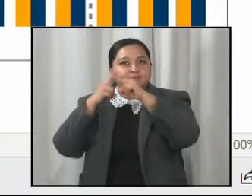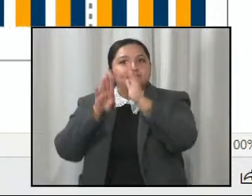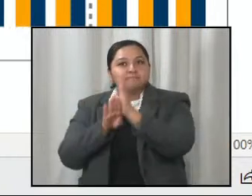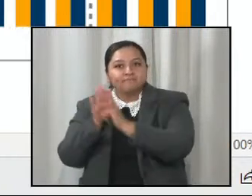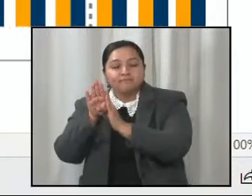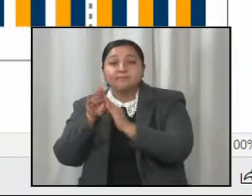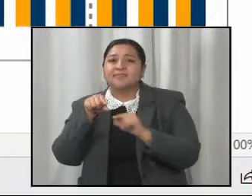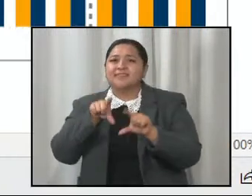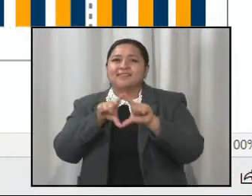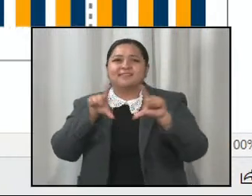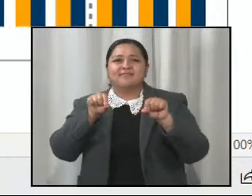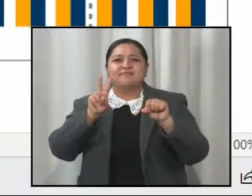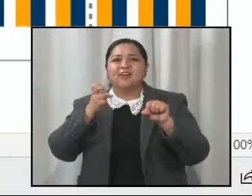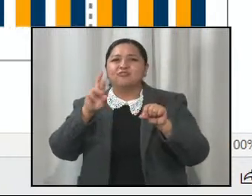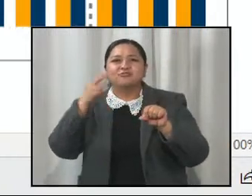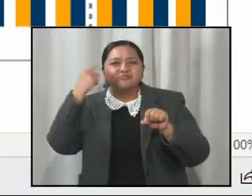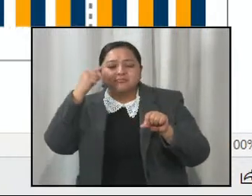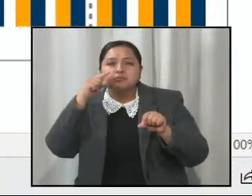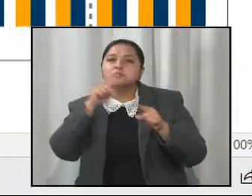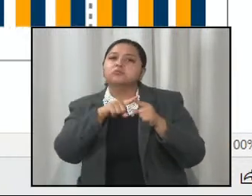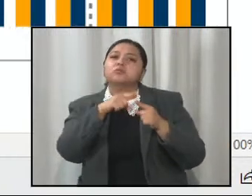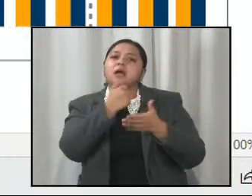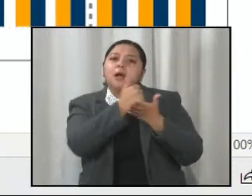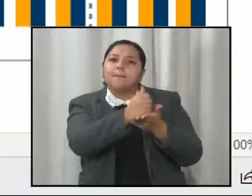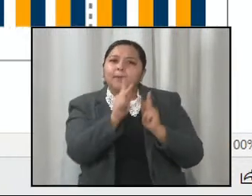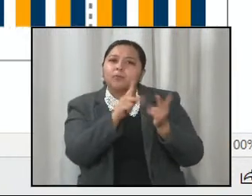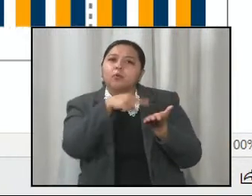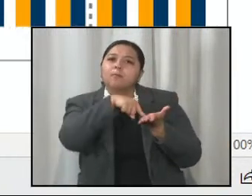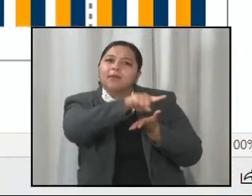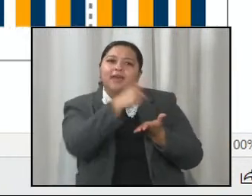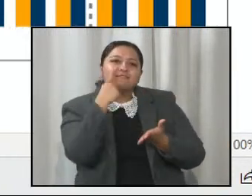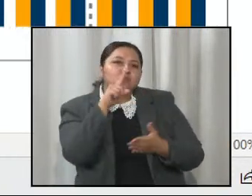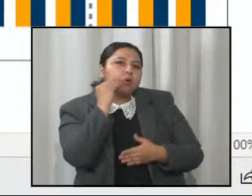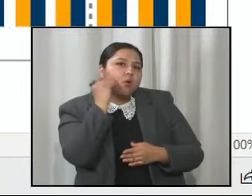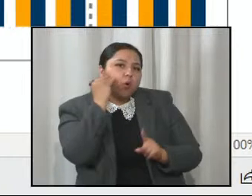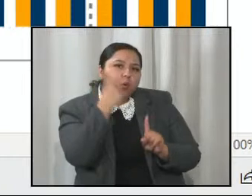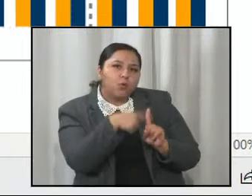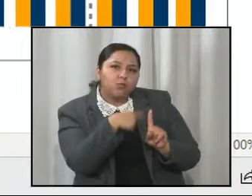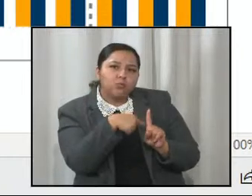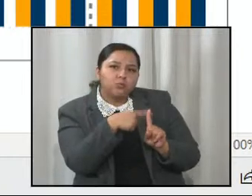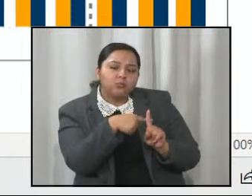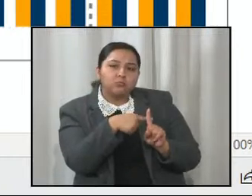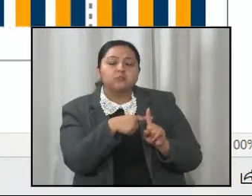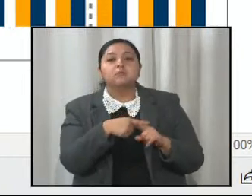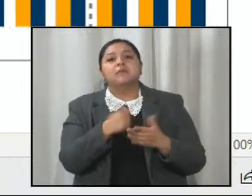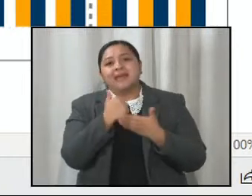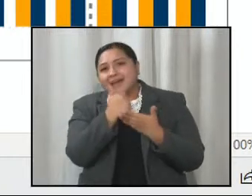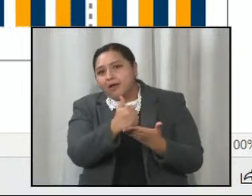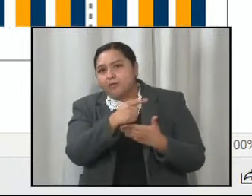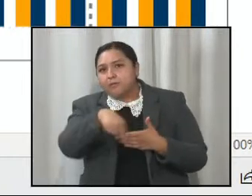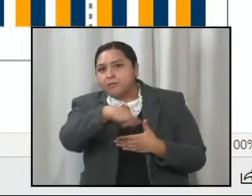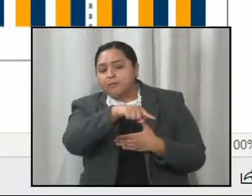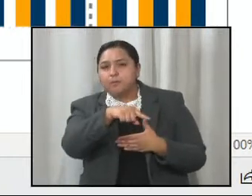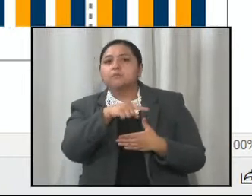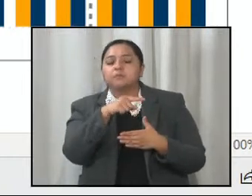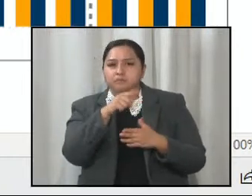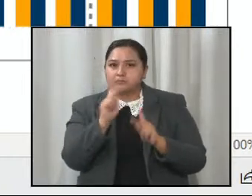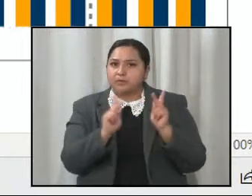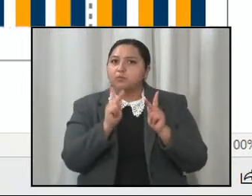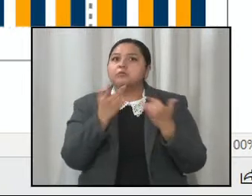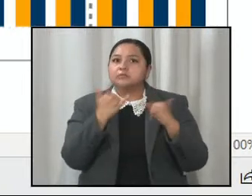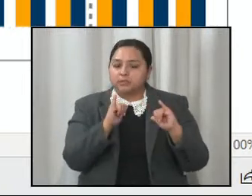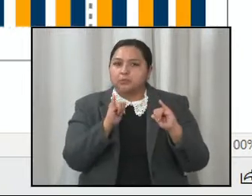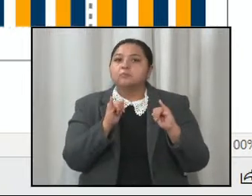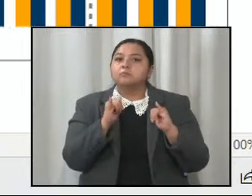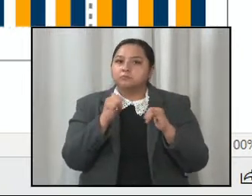cost of housing. The proportion of people who can use these vouchers to help them into housing continues to creep